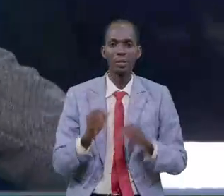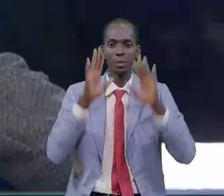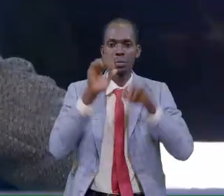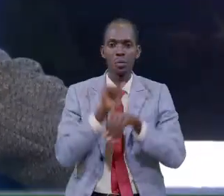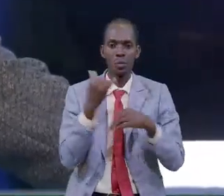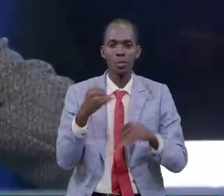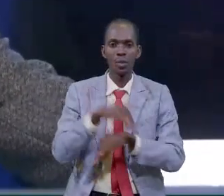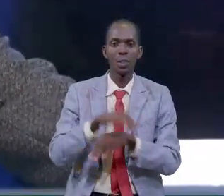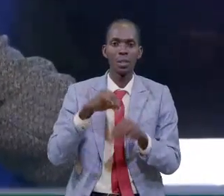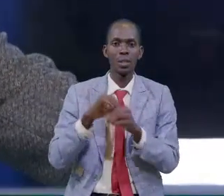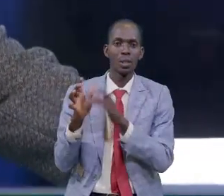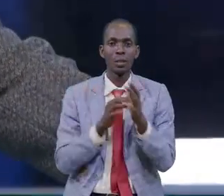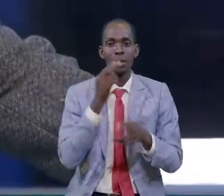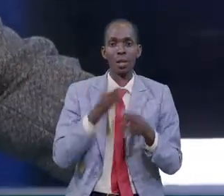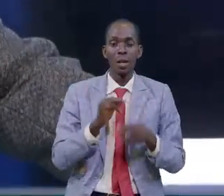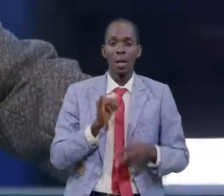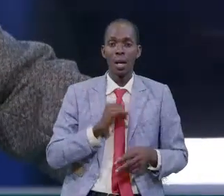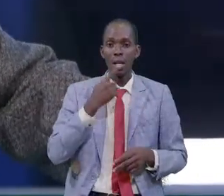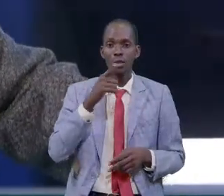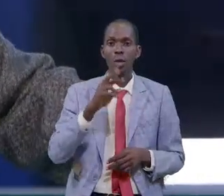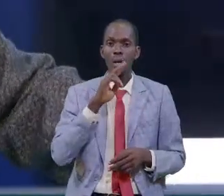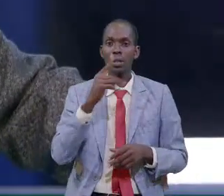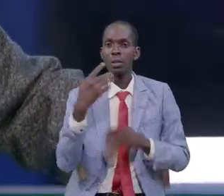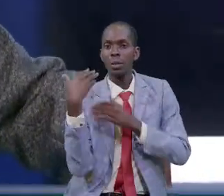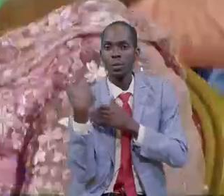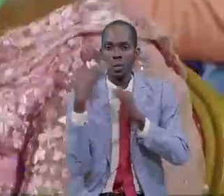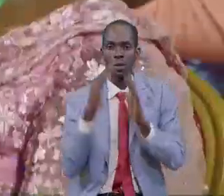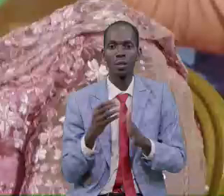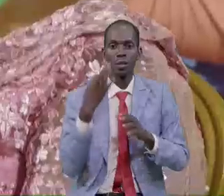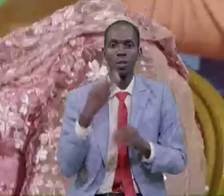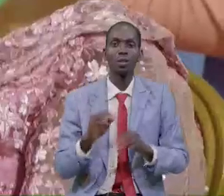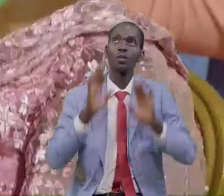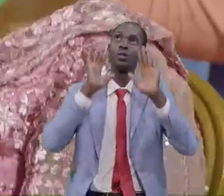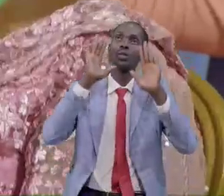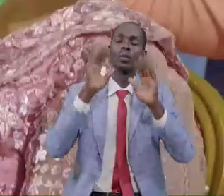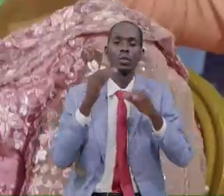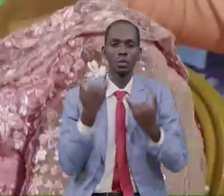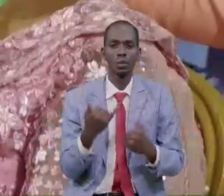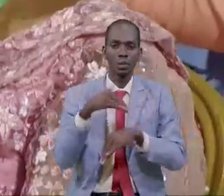I said you are the carrier of signs and wonders tonight.